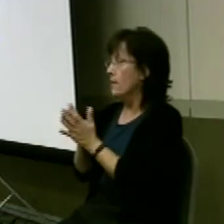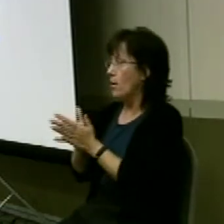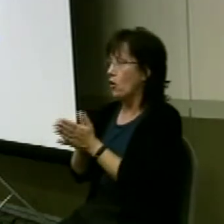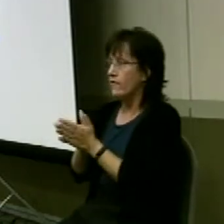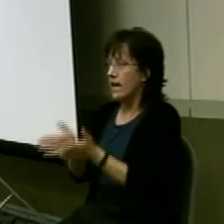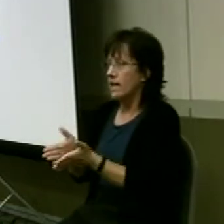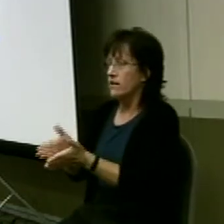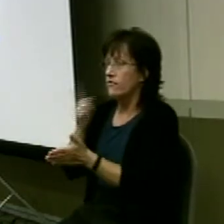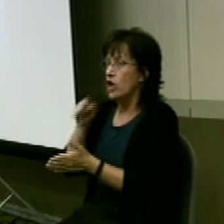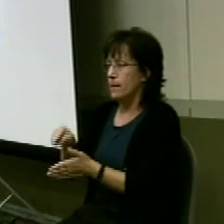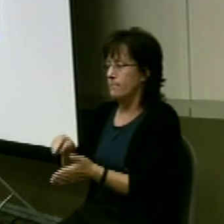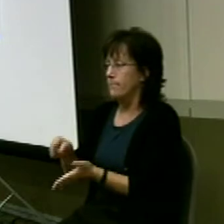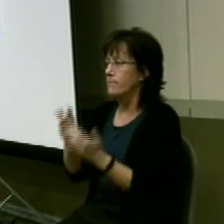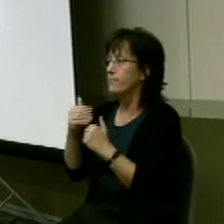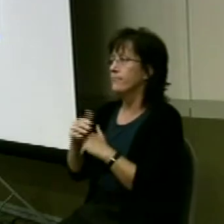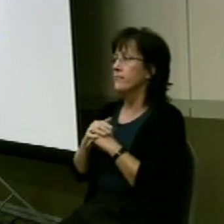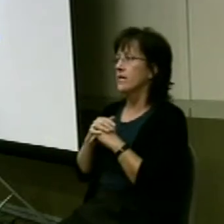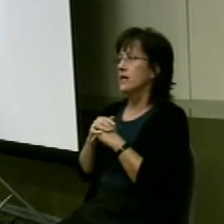a motivator for Brad.